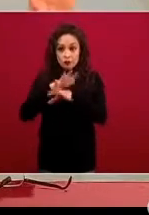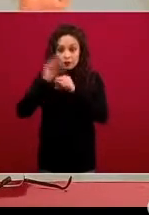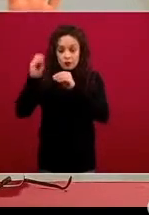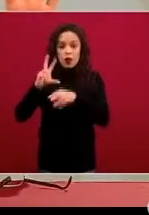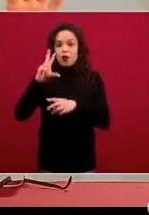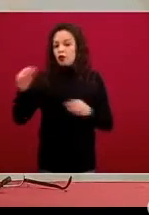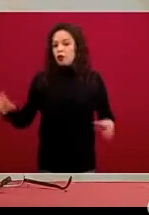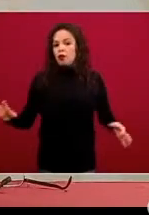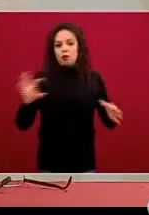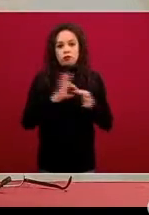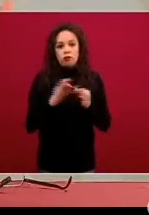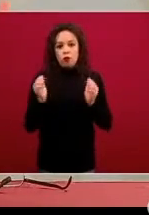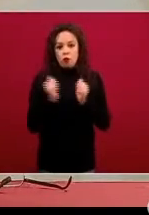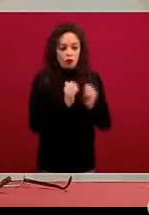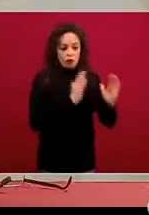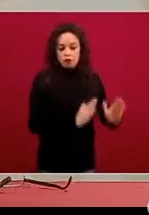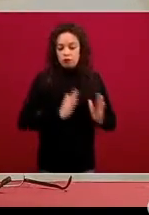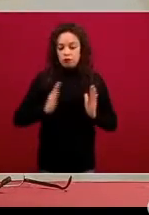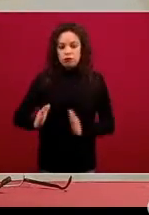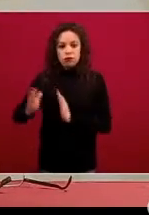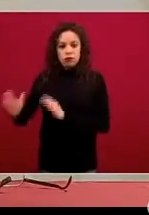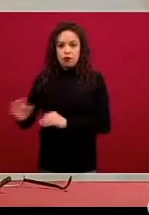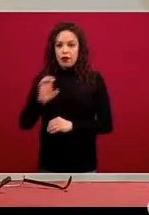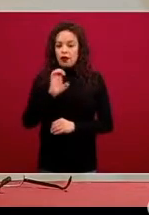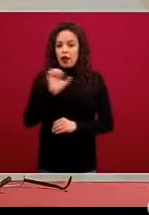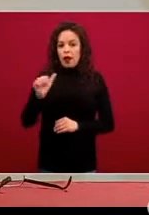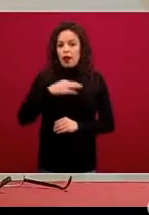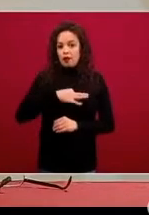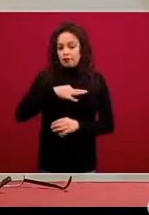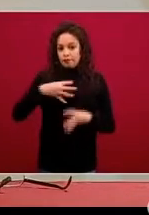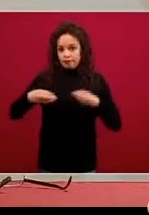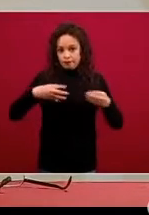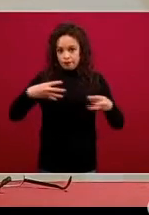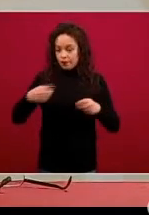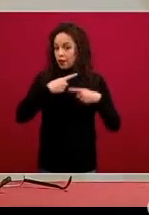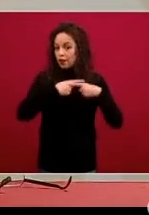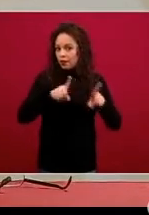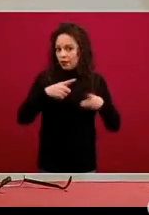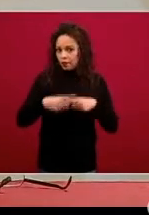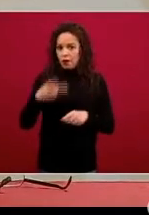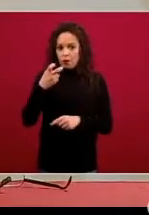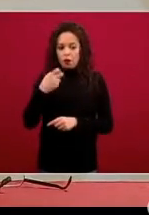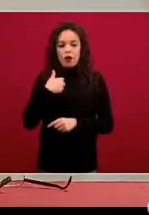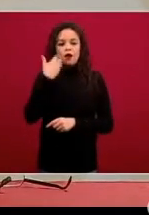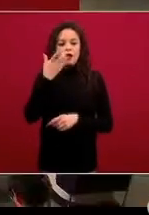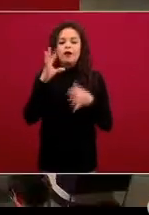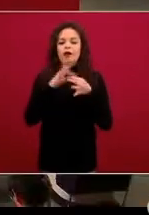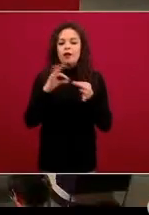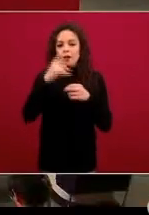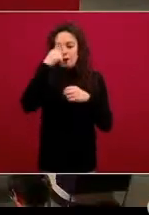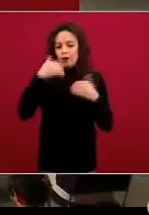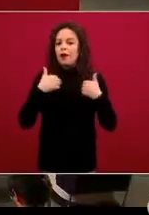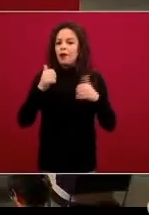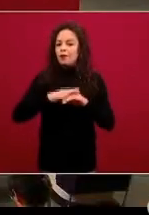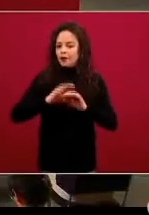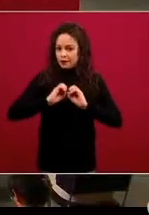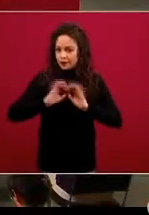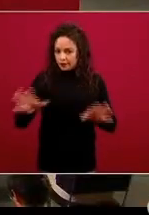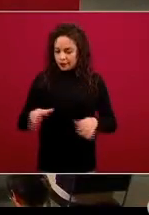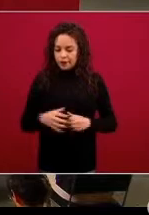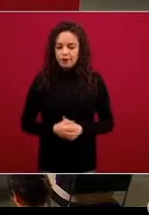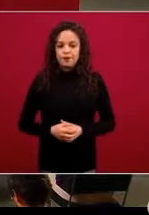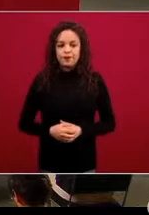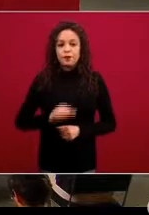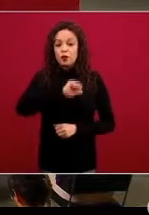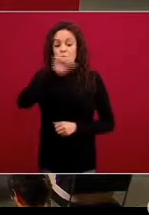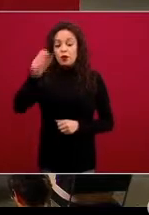because let's not conflate the two terms. It's not the same when talking about phases of the hospital